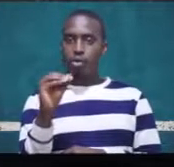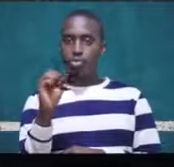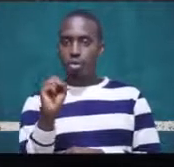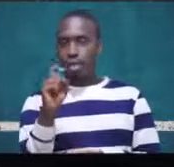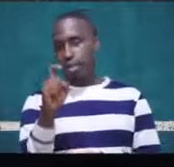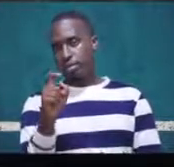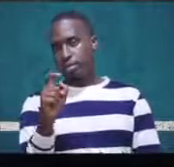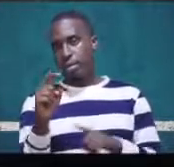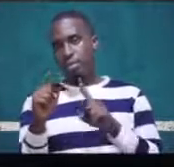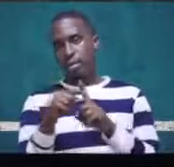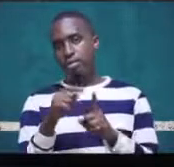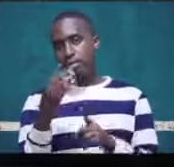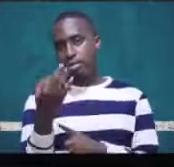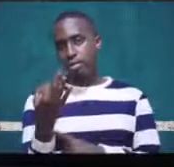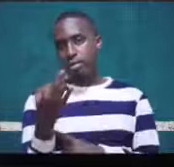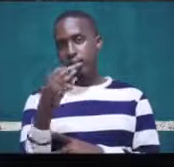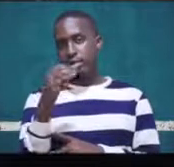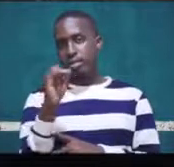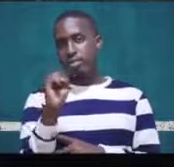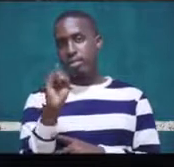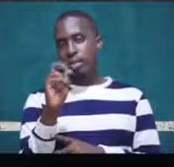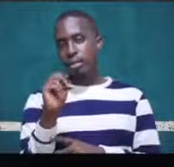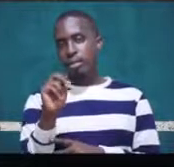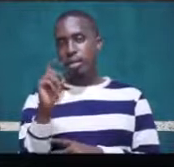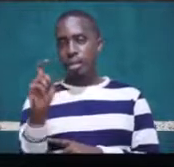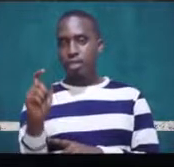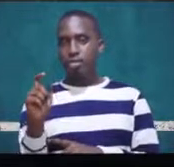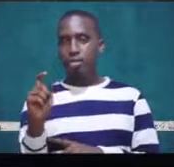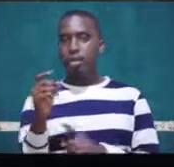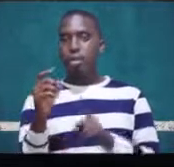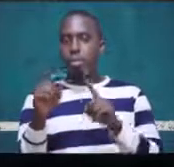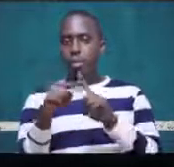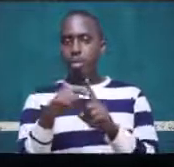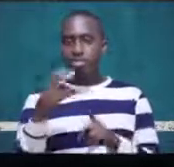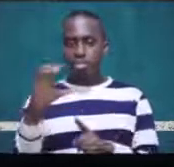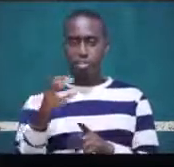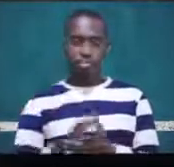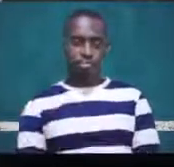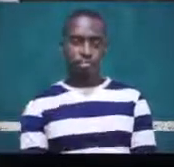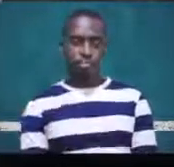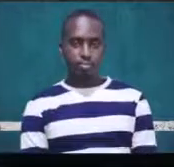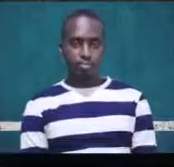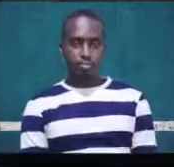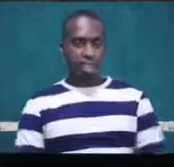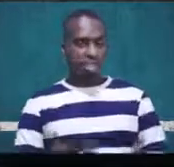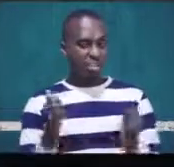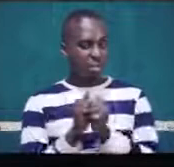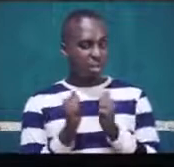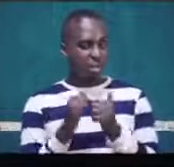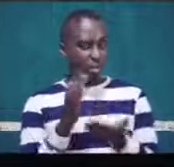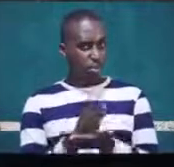x plus 3 sin x plus c. Is that